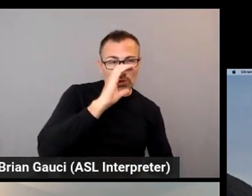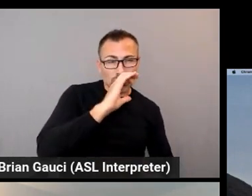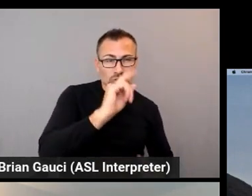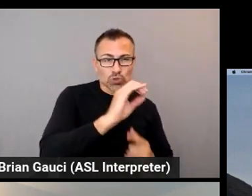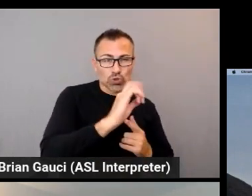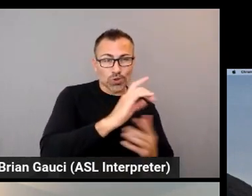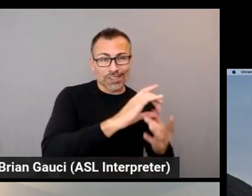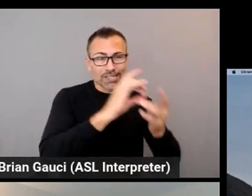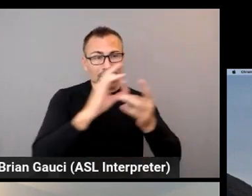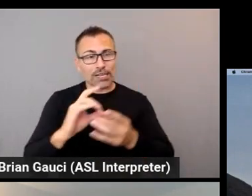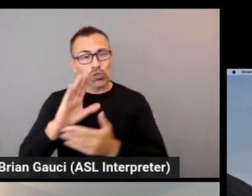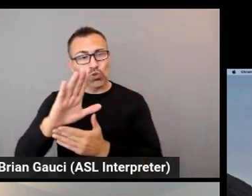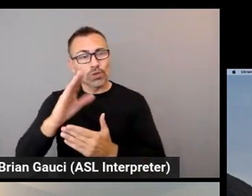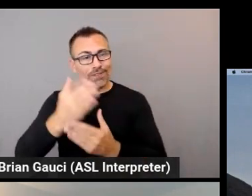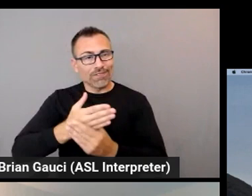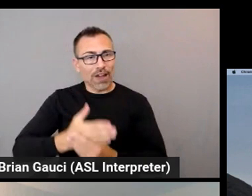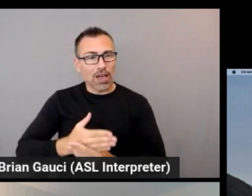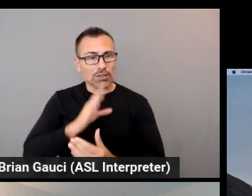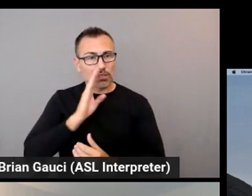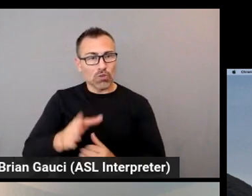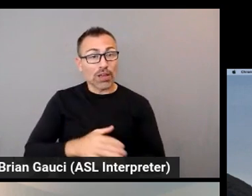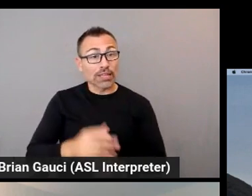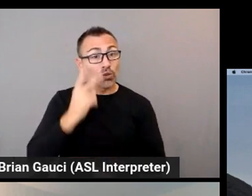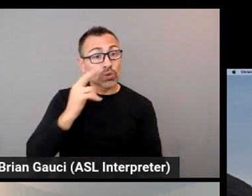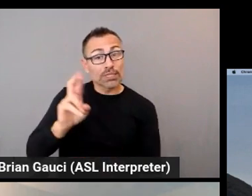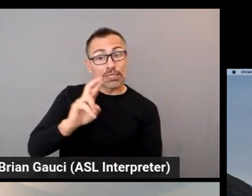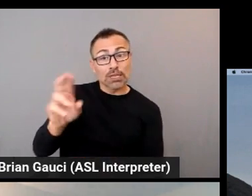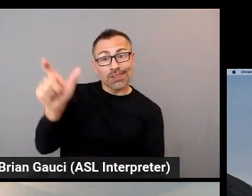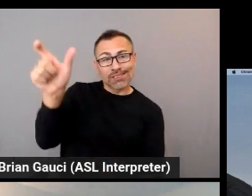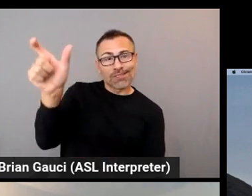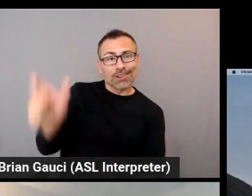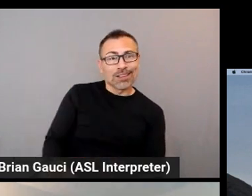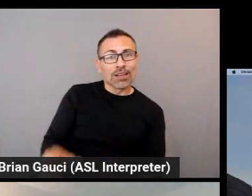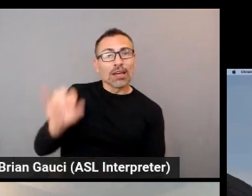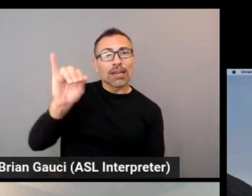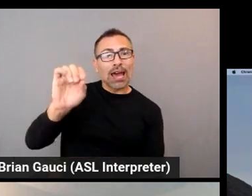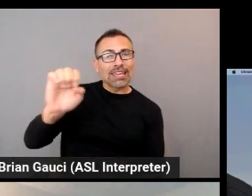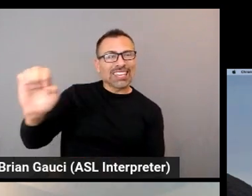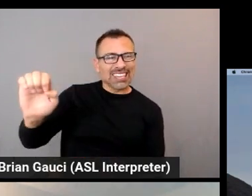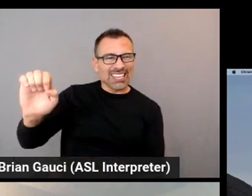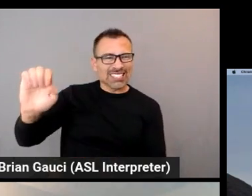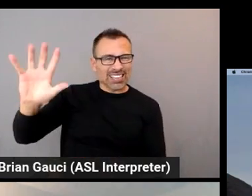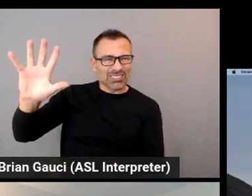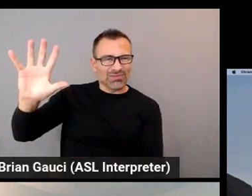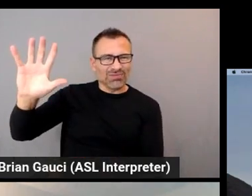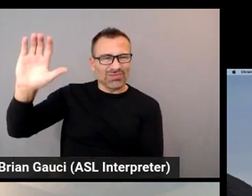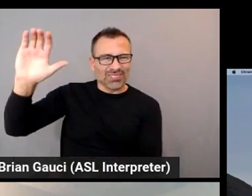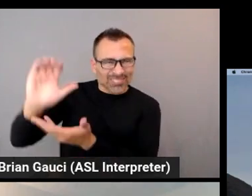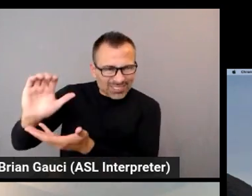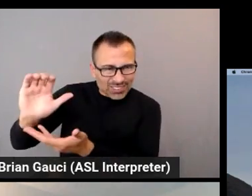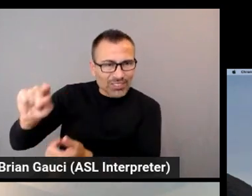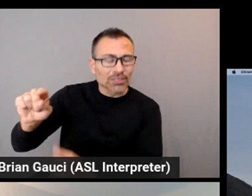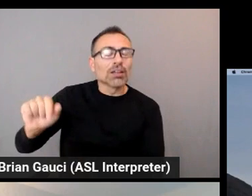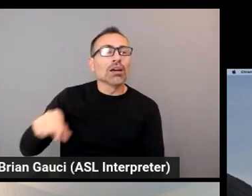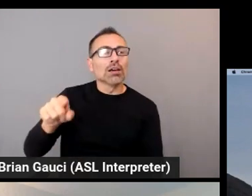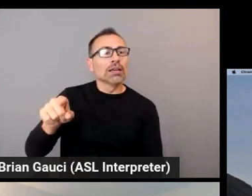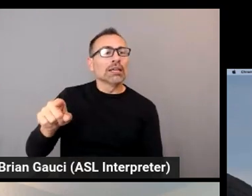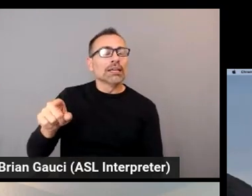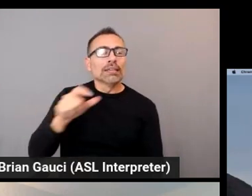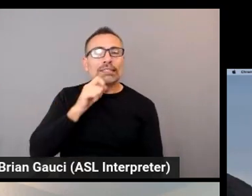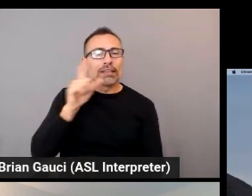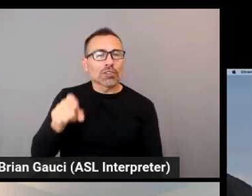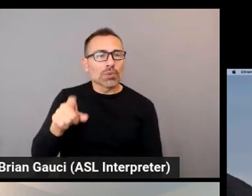system. You'll see on the right a very squished down IDE. This happens to be Visual Studio Code. It doesn't need to be. Any of your local tooling